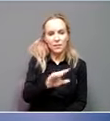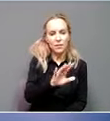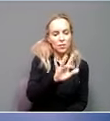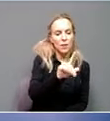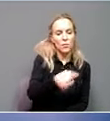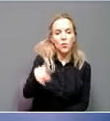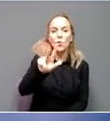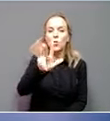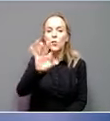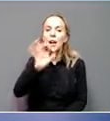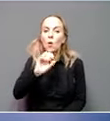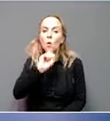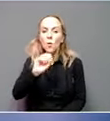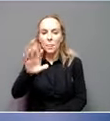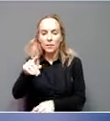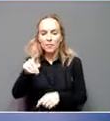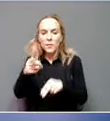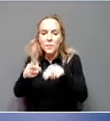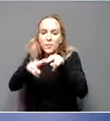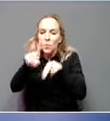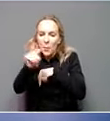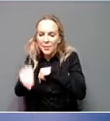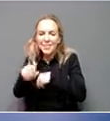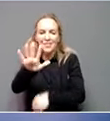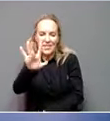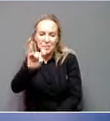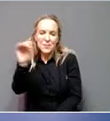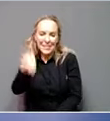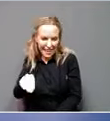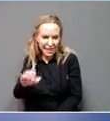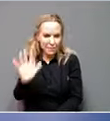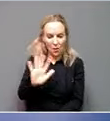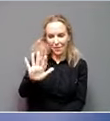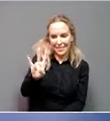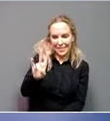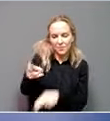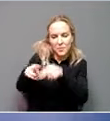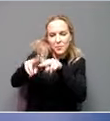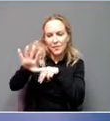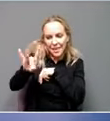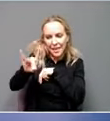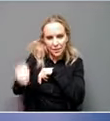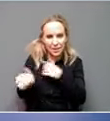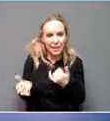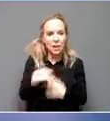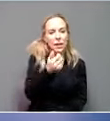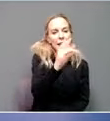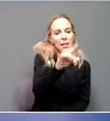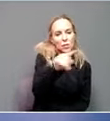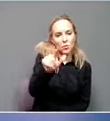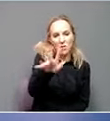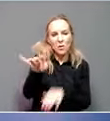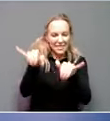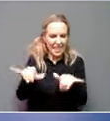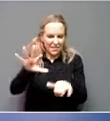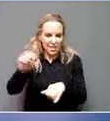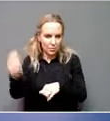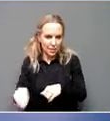a percentage point. We like to see that to 58%. 18 to 24, the same. 16 to